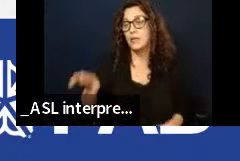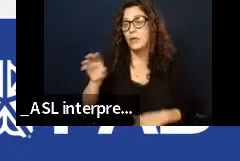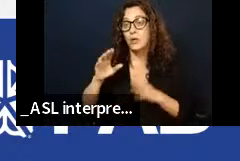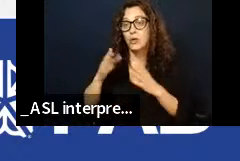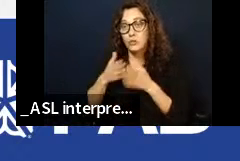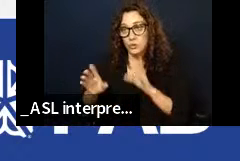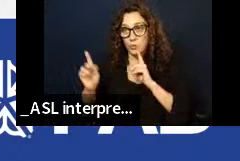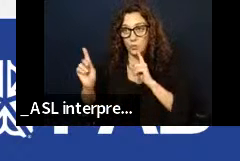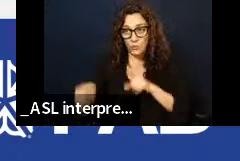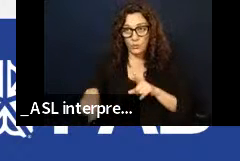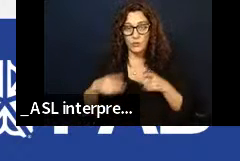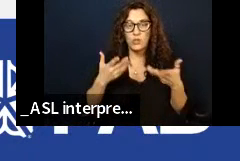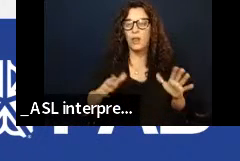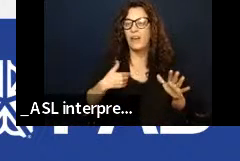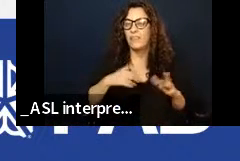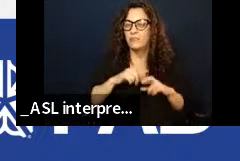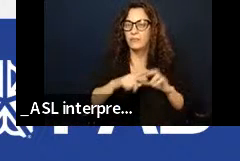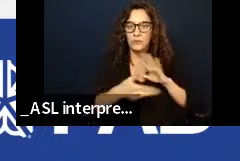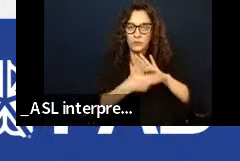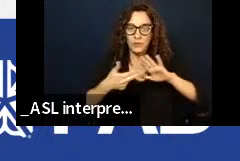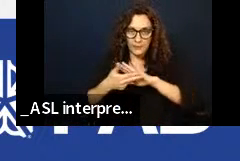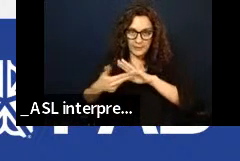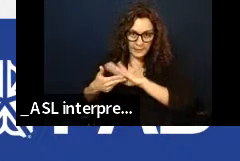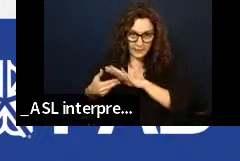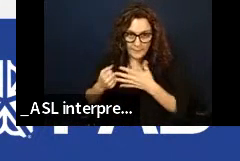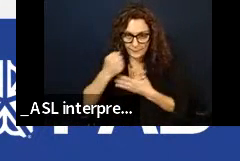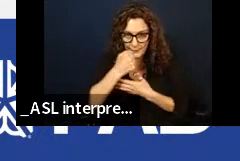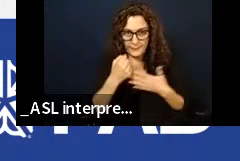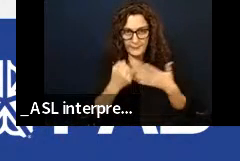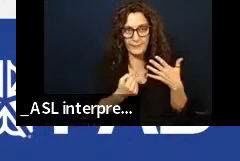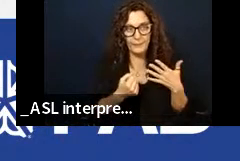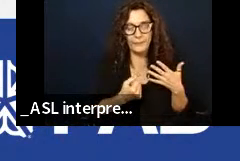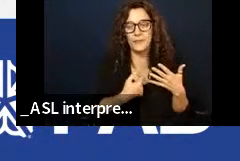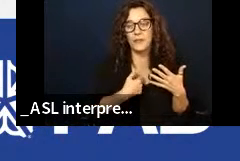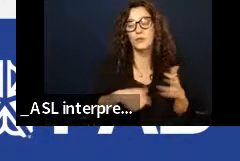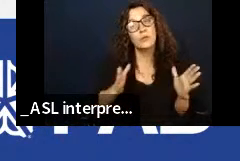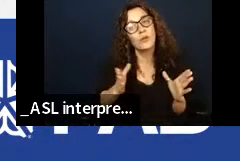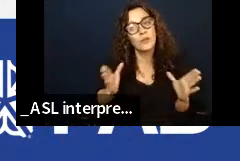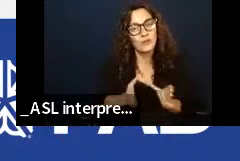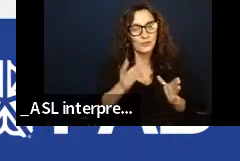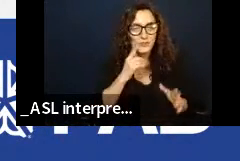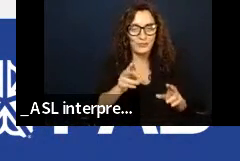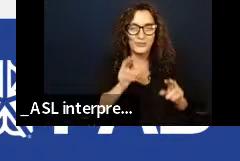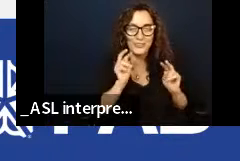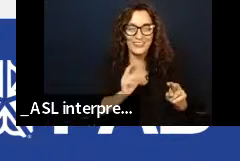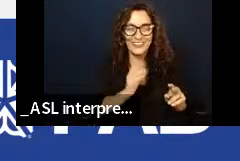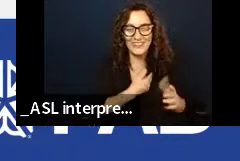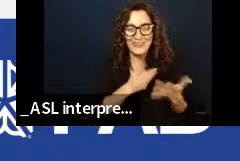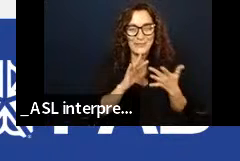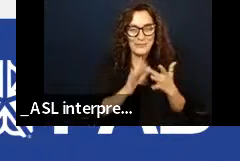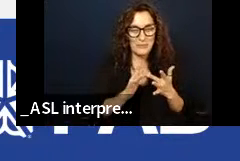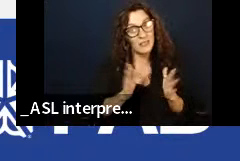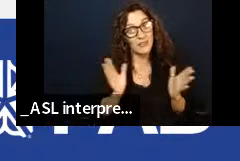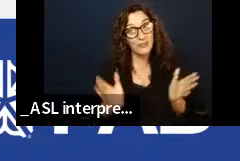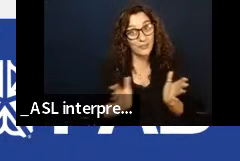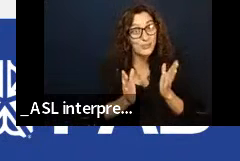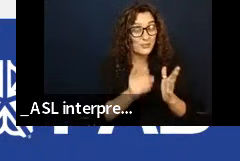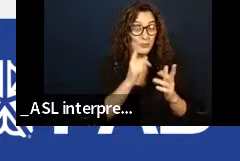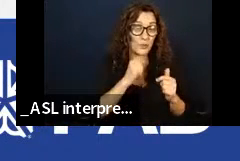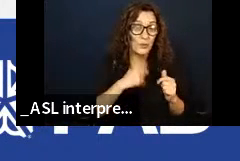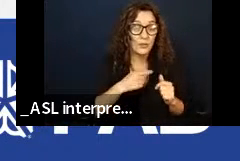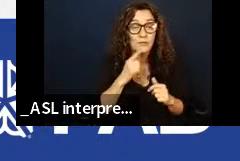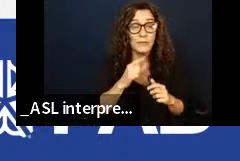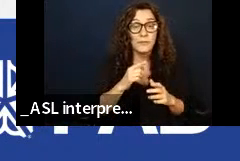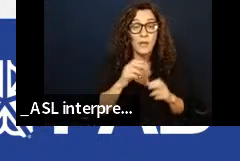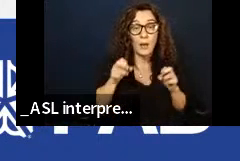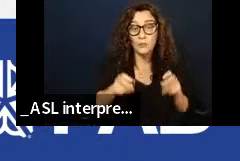ranked. If you were to visit our website, which I really encourage you to visit our website, that is where you can leave feedback. In